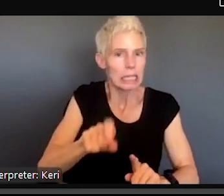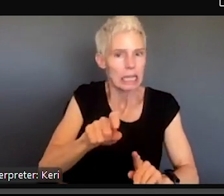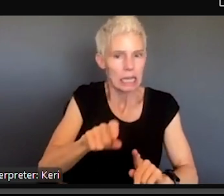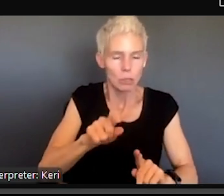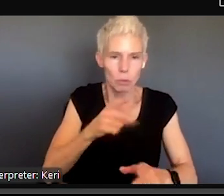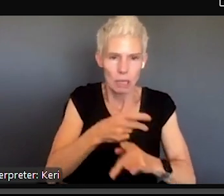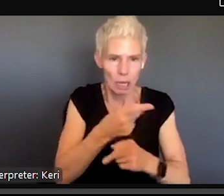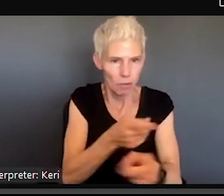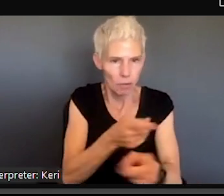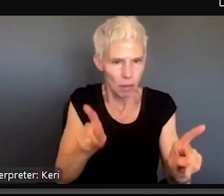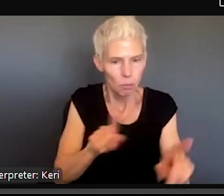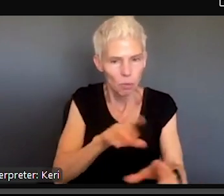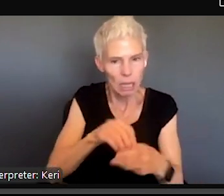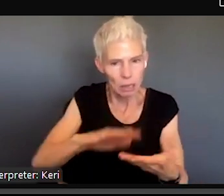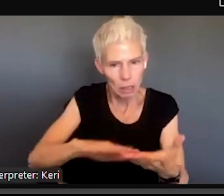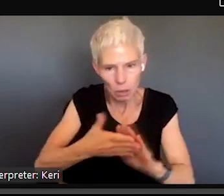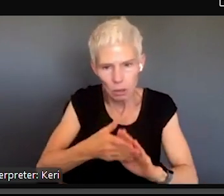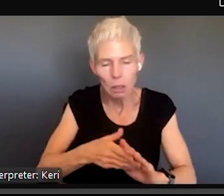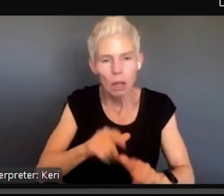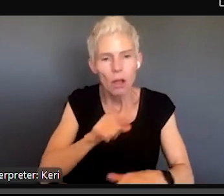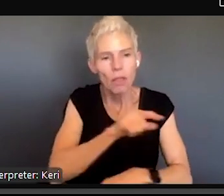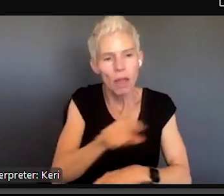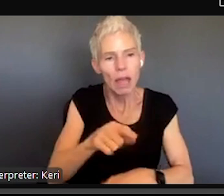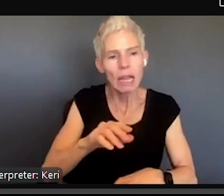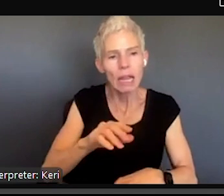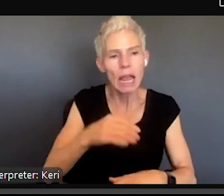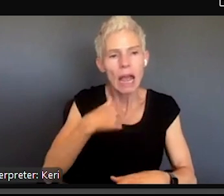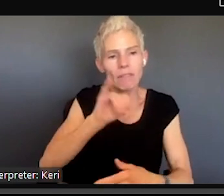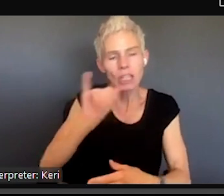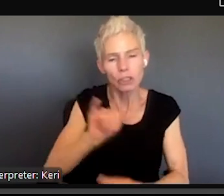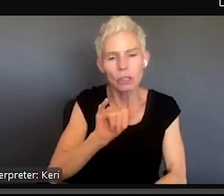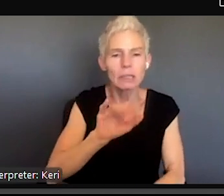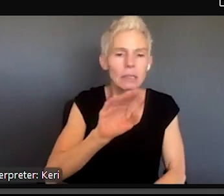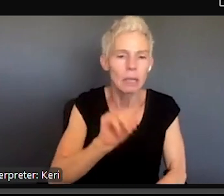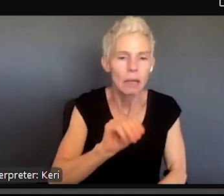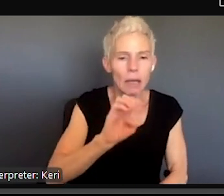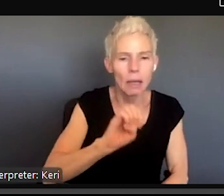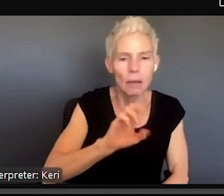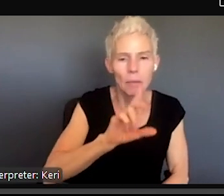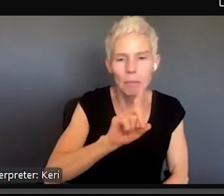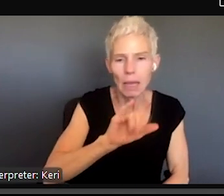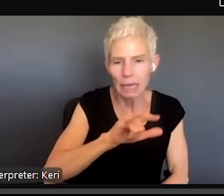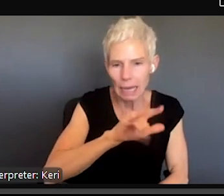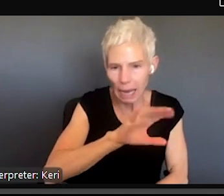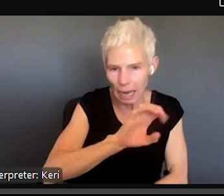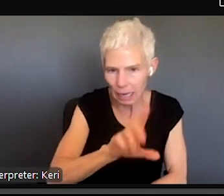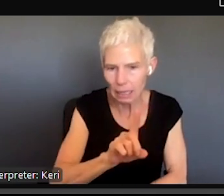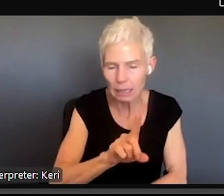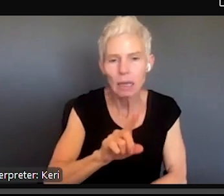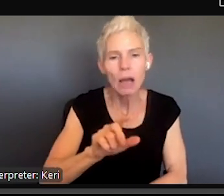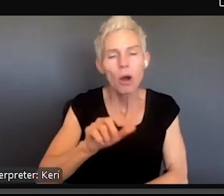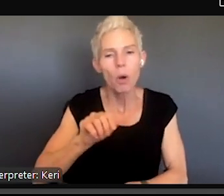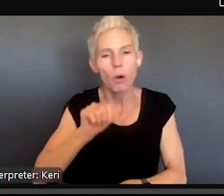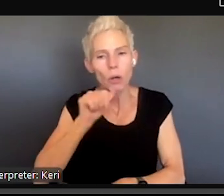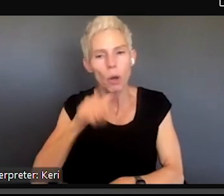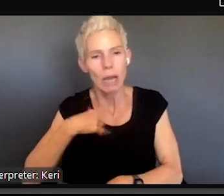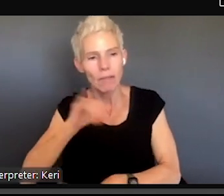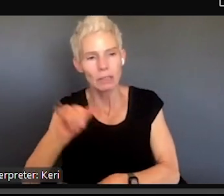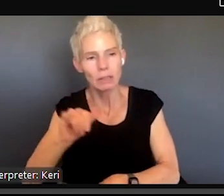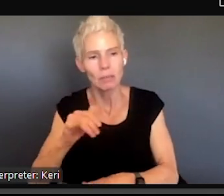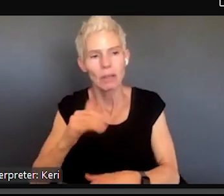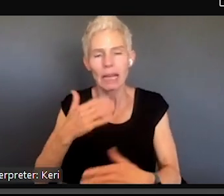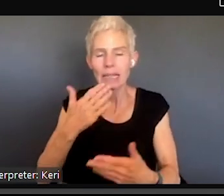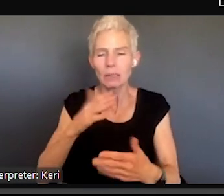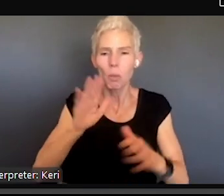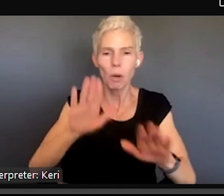our communities, those with Medicaid and those who are uninsured. So it's really good to be with you. I got to thank Karen for